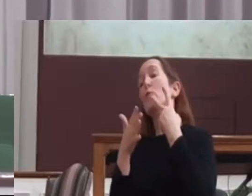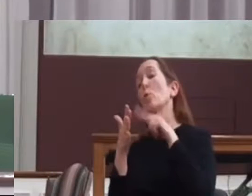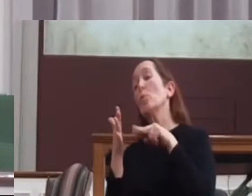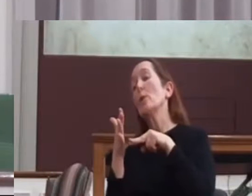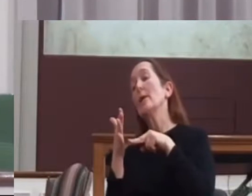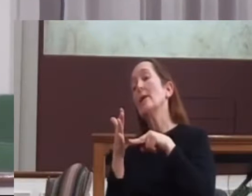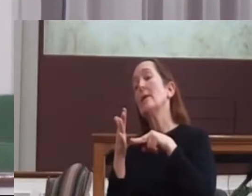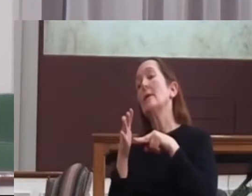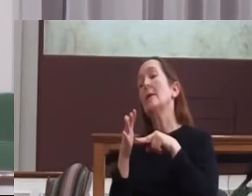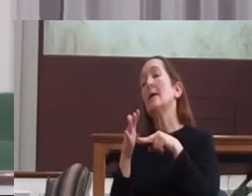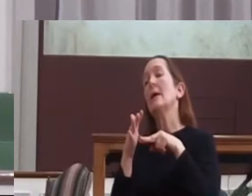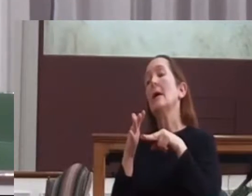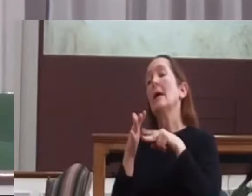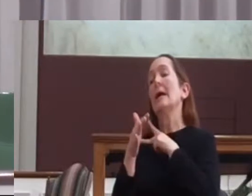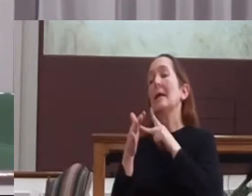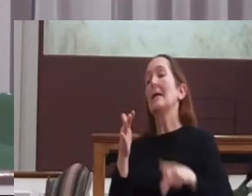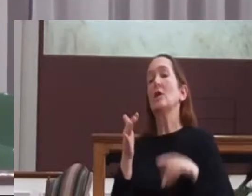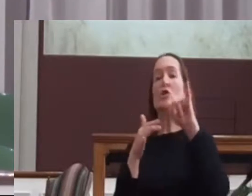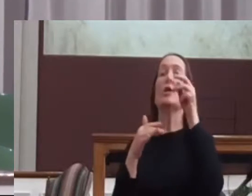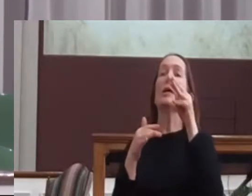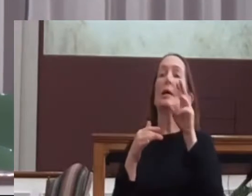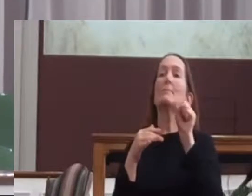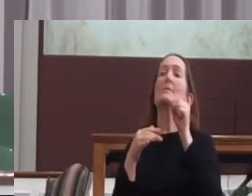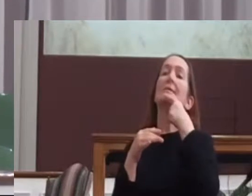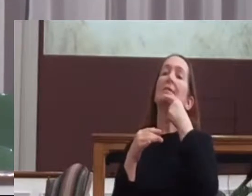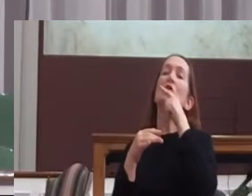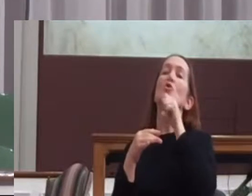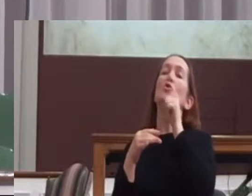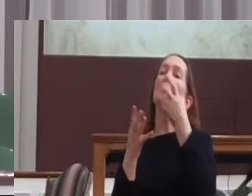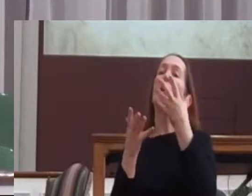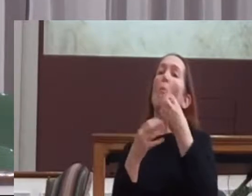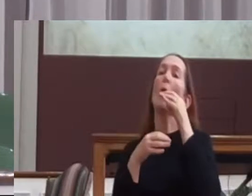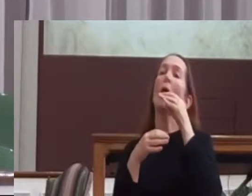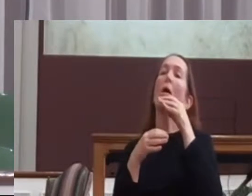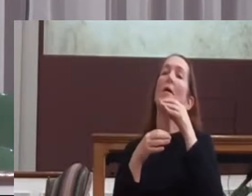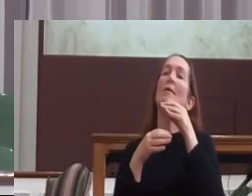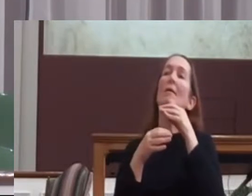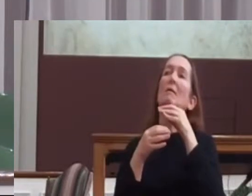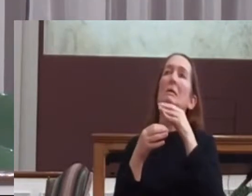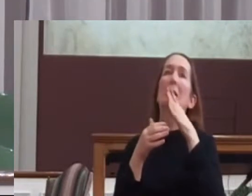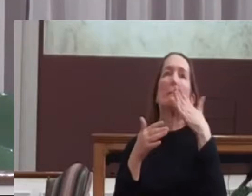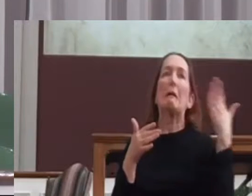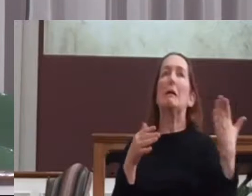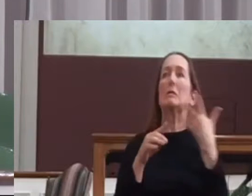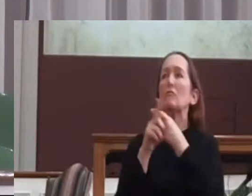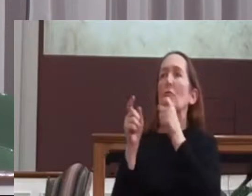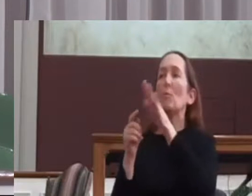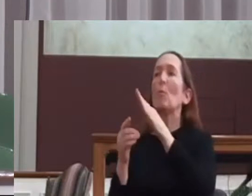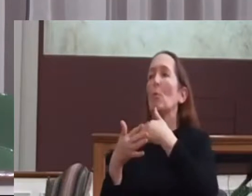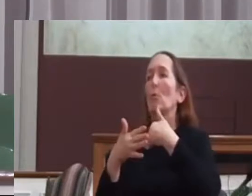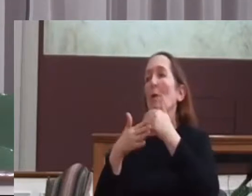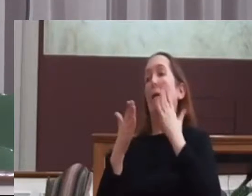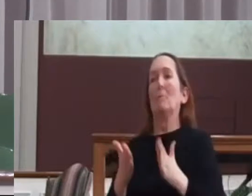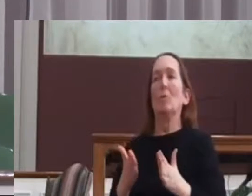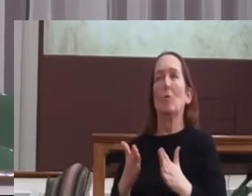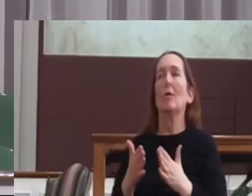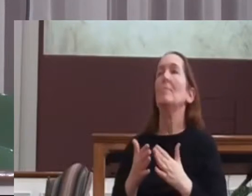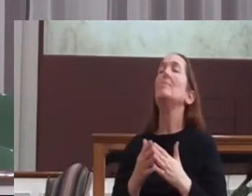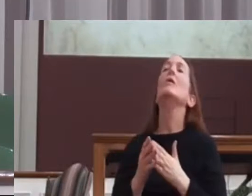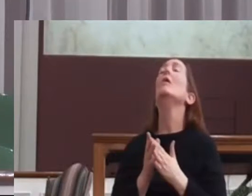last one and it says, thou shalt not, if you're reading your King James, thou shalt not covet your neighbor's, and then it lists all these things